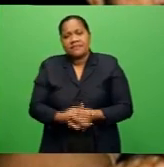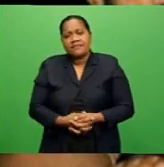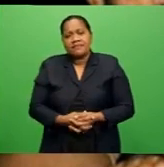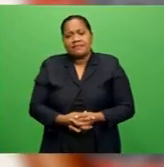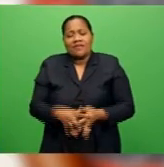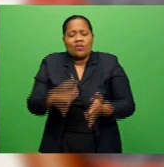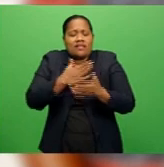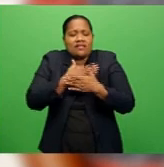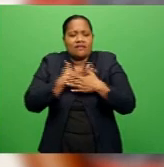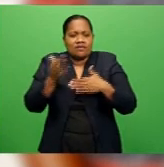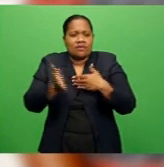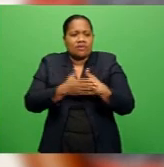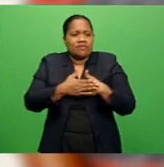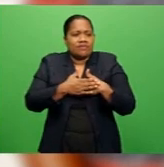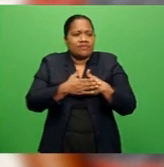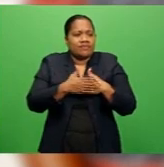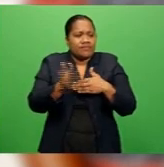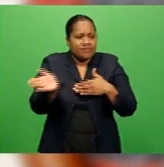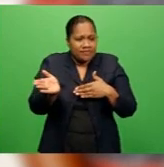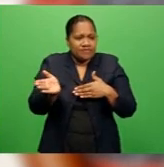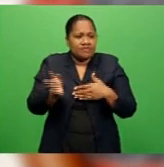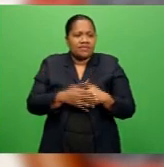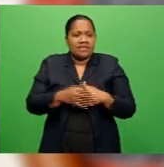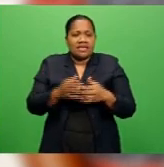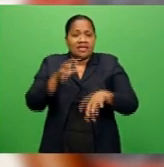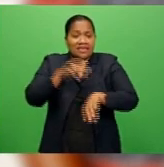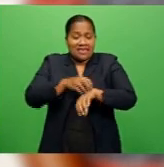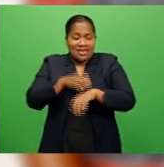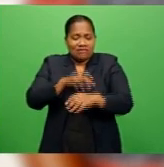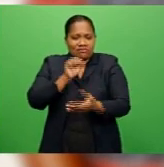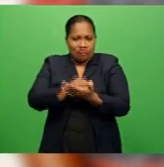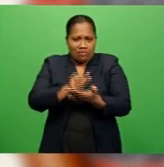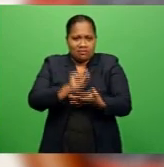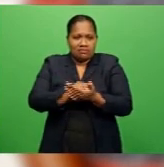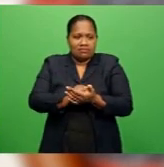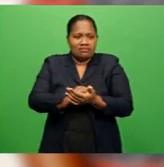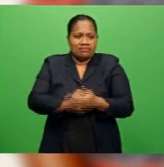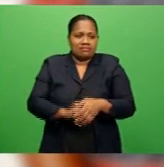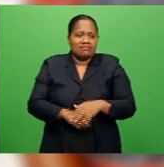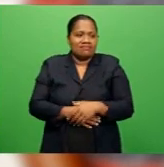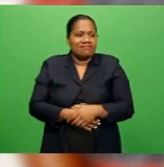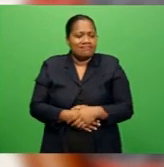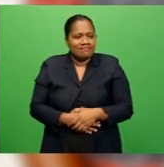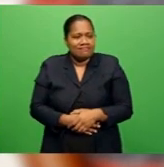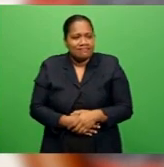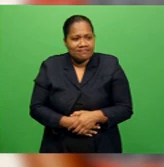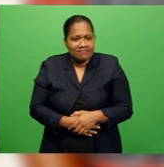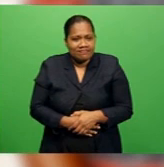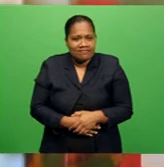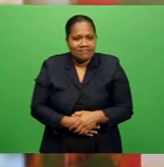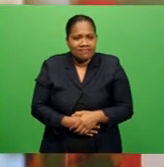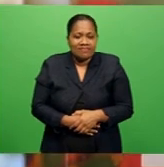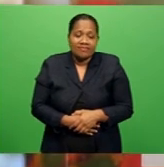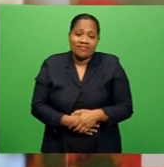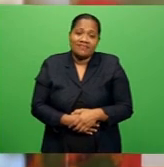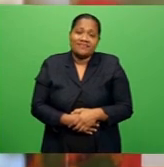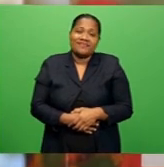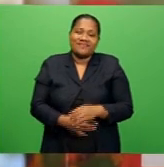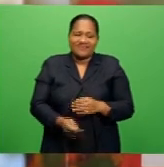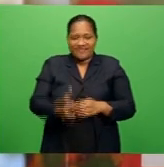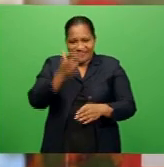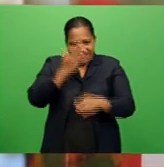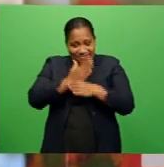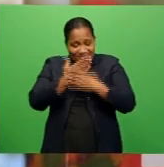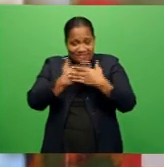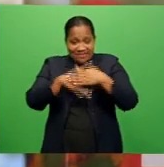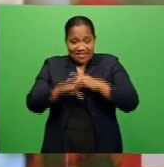opening our own cake shop was my future dreams, which is successful now. After working in a